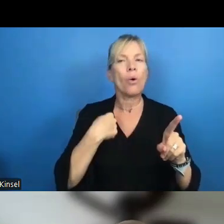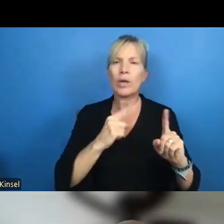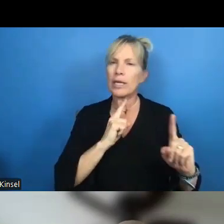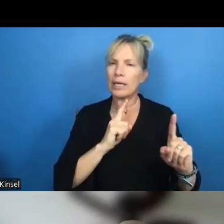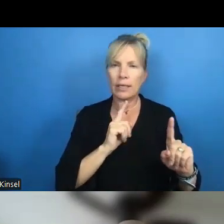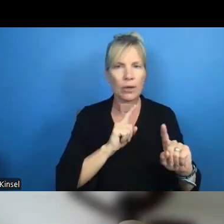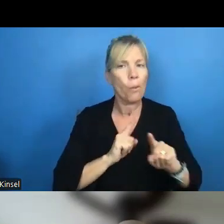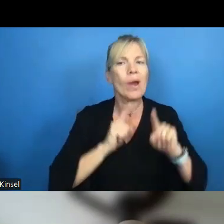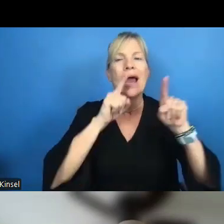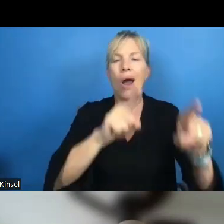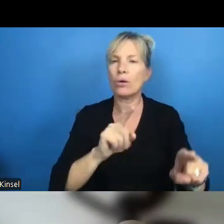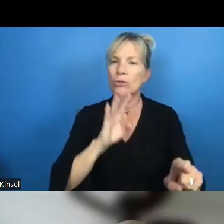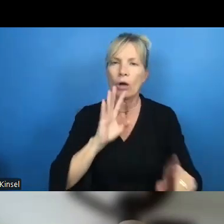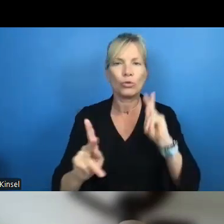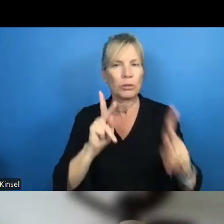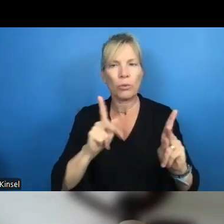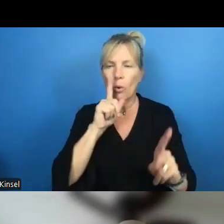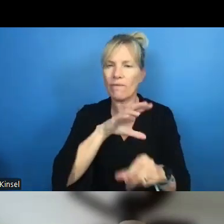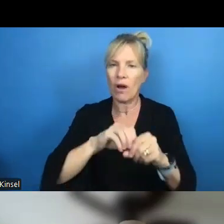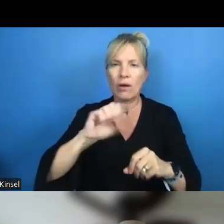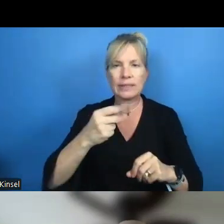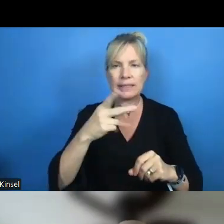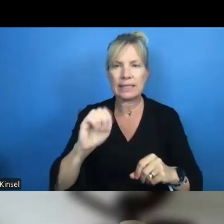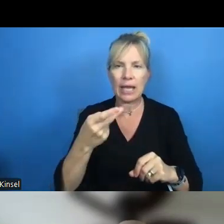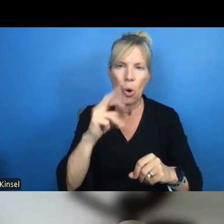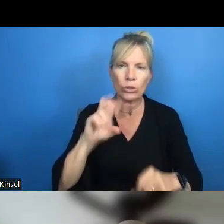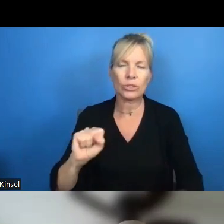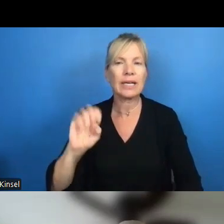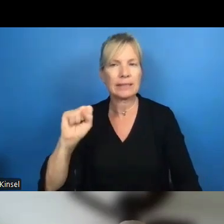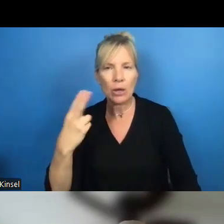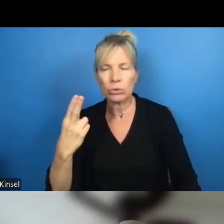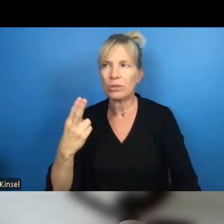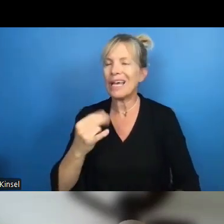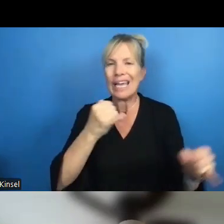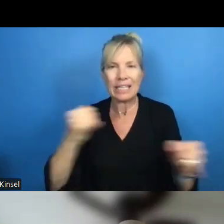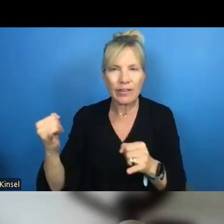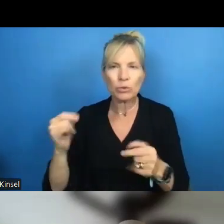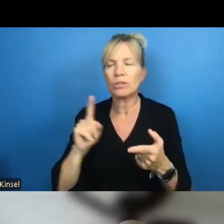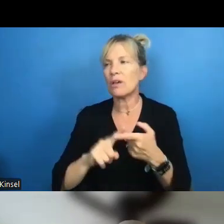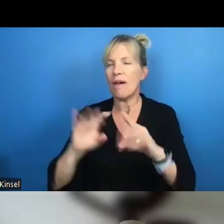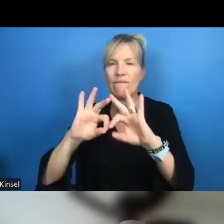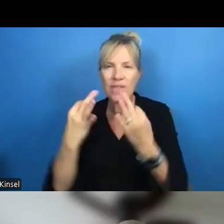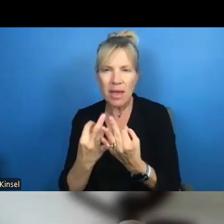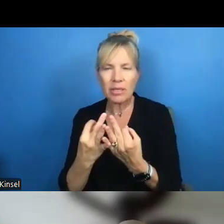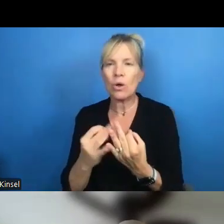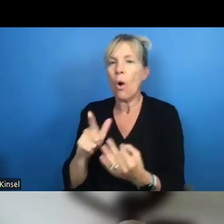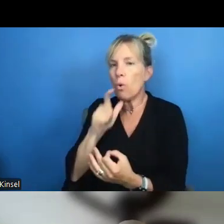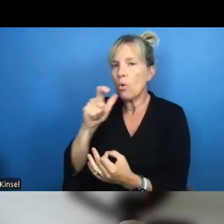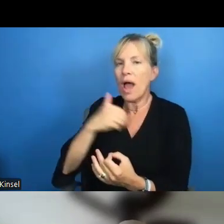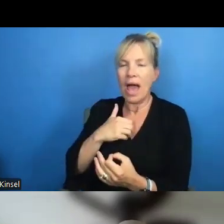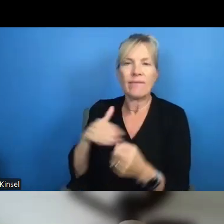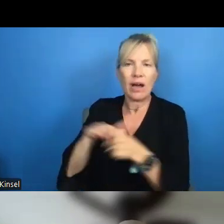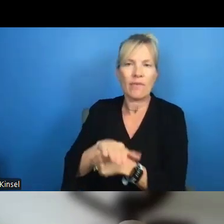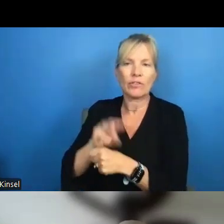to stakeholders and listened to individuals, to families, people who have Medicaid coverage and